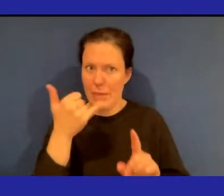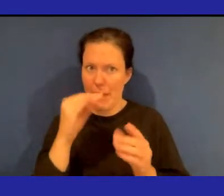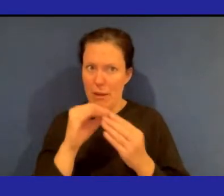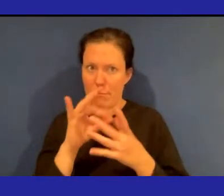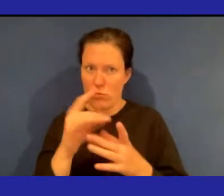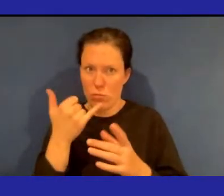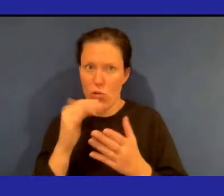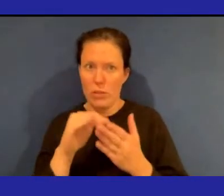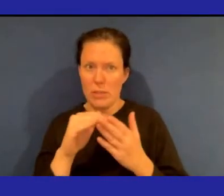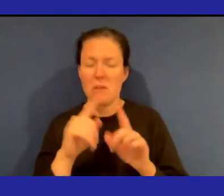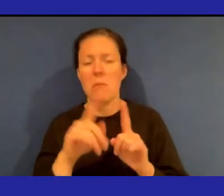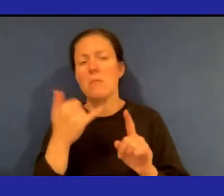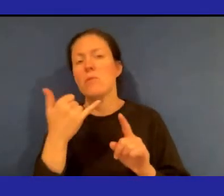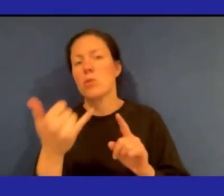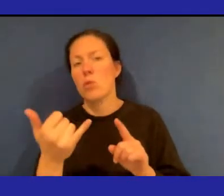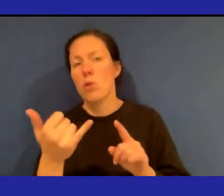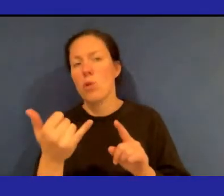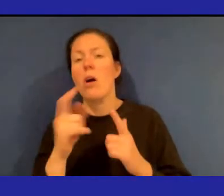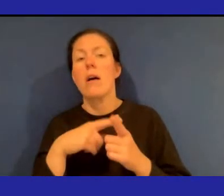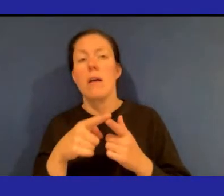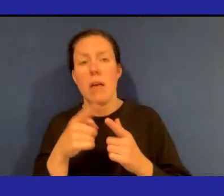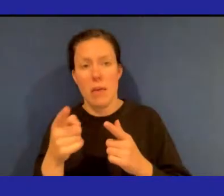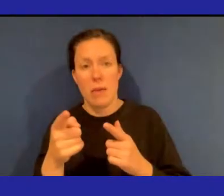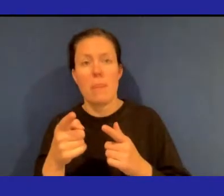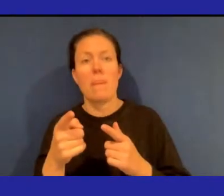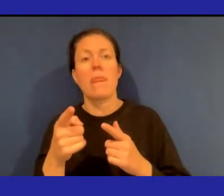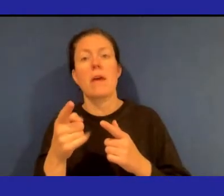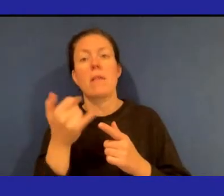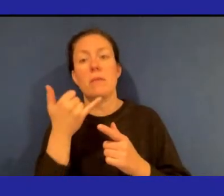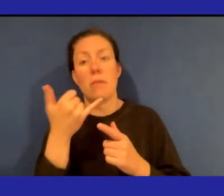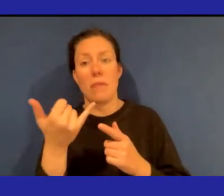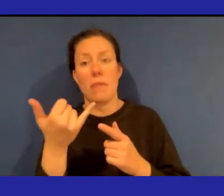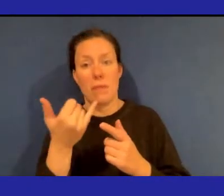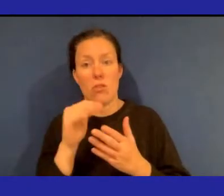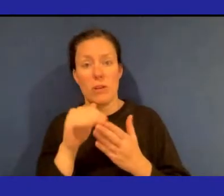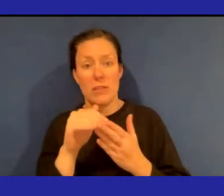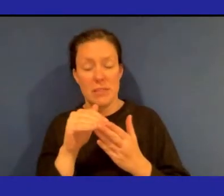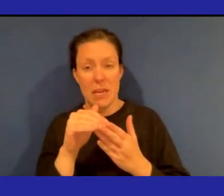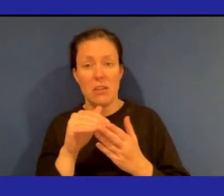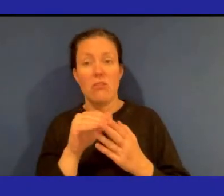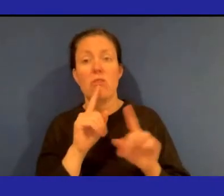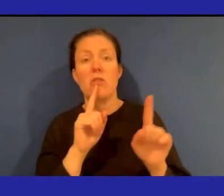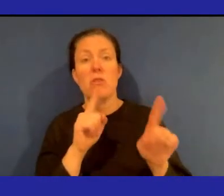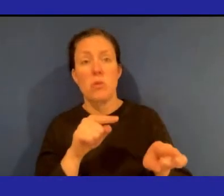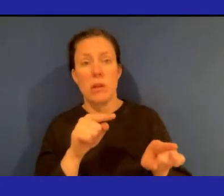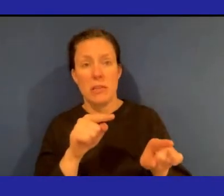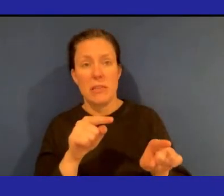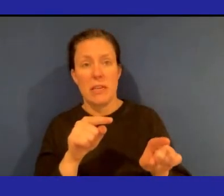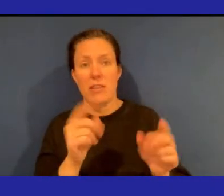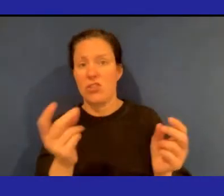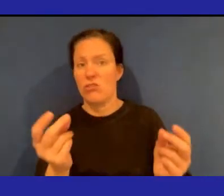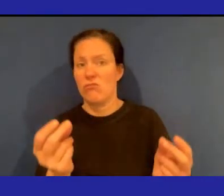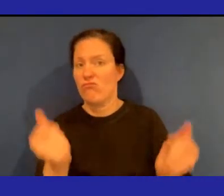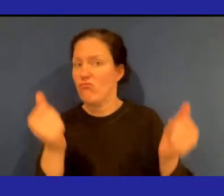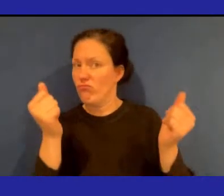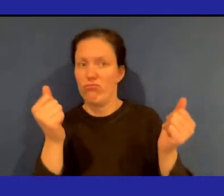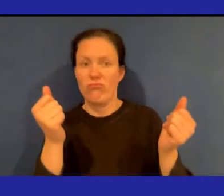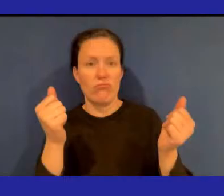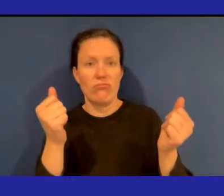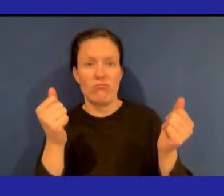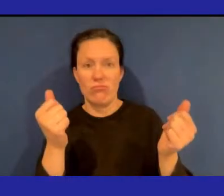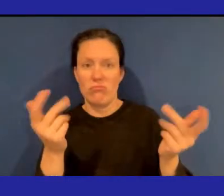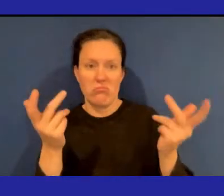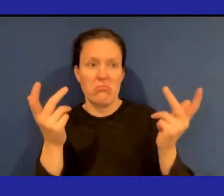But true to a well-functioning call center, the call was answered pretty much instantaneously, like pretty much